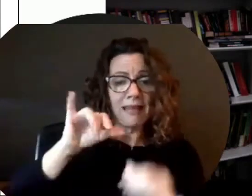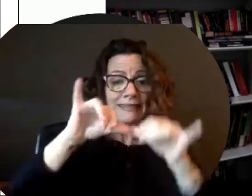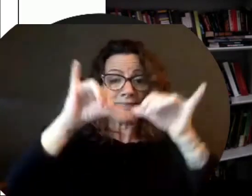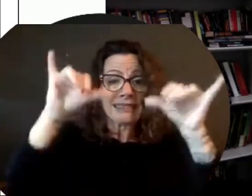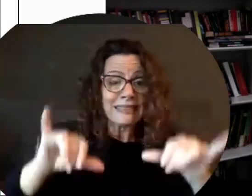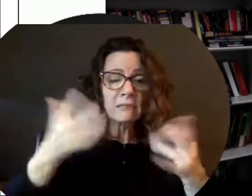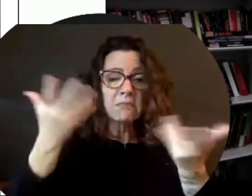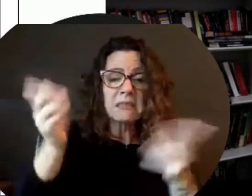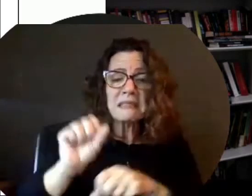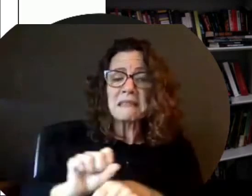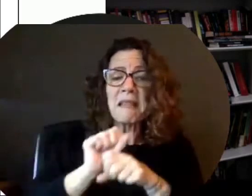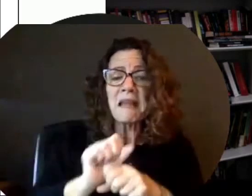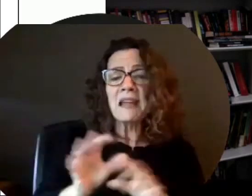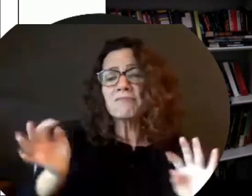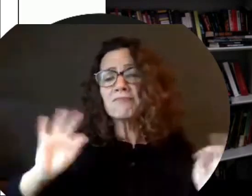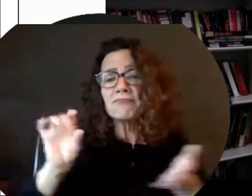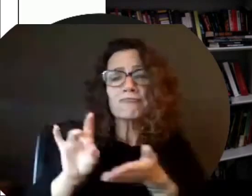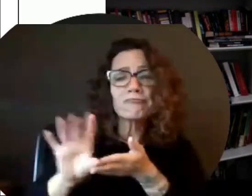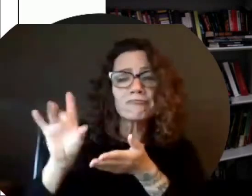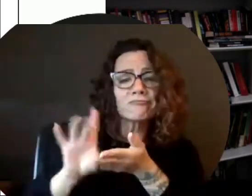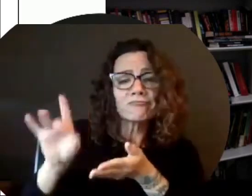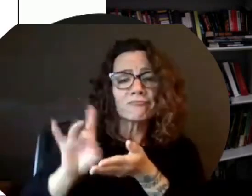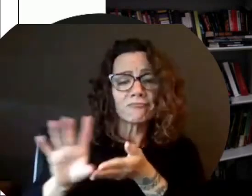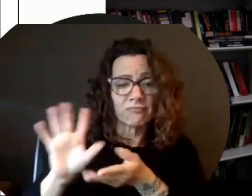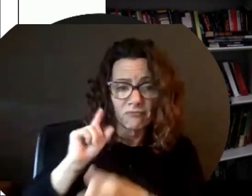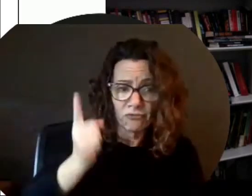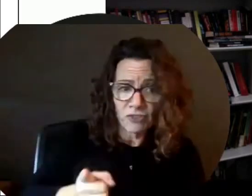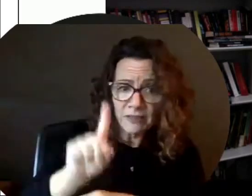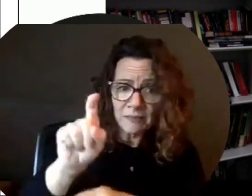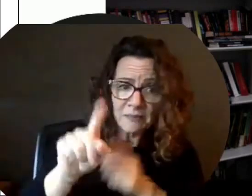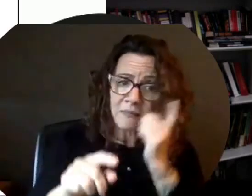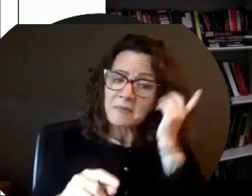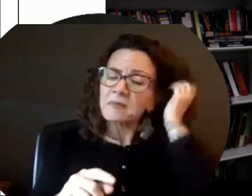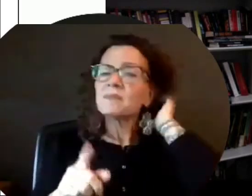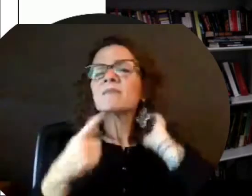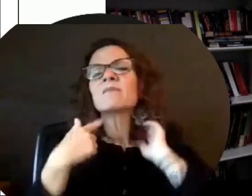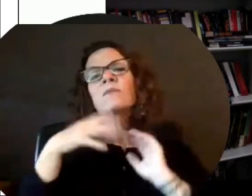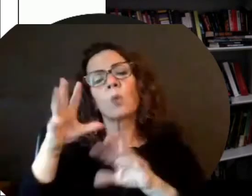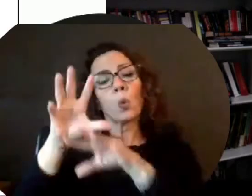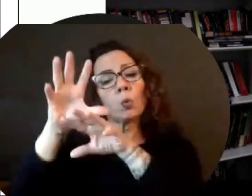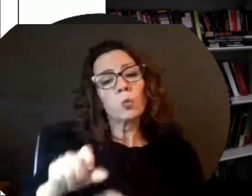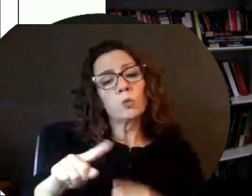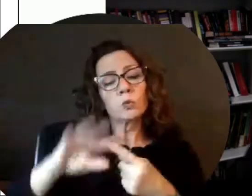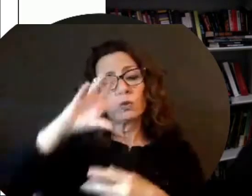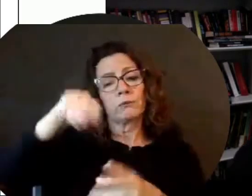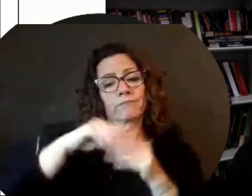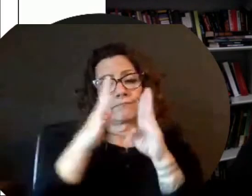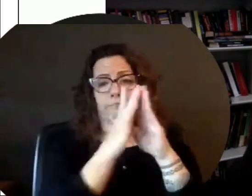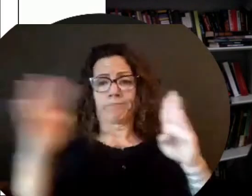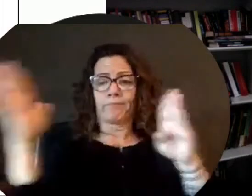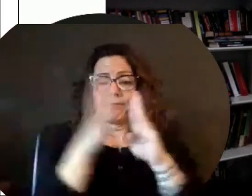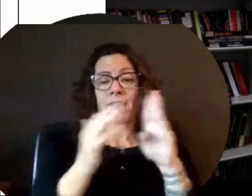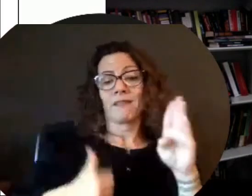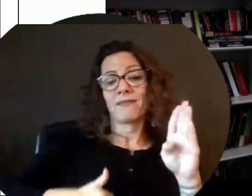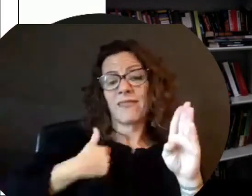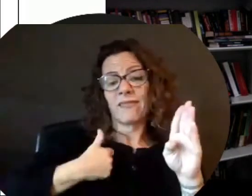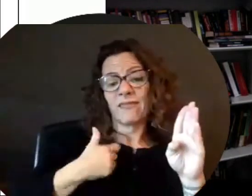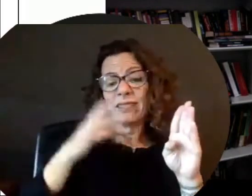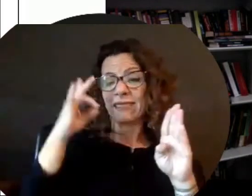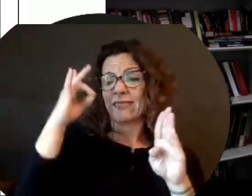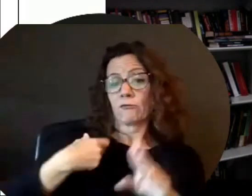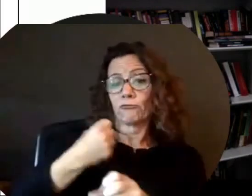average lifespan is 7 years, and so they are cannibalized. And so that metaphor resonates, I think, across these kinds